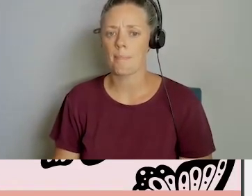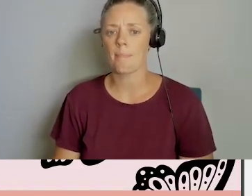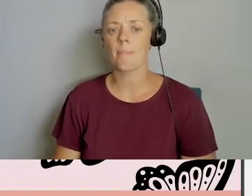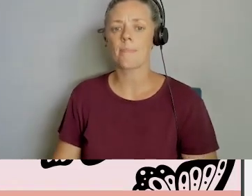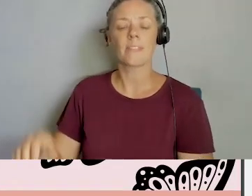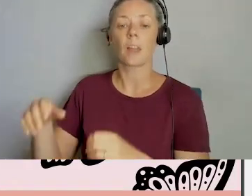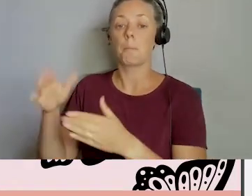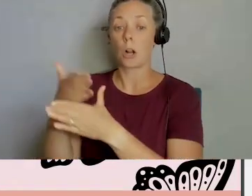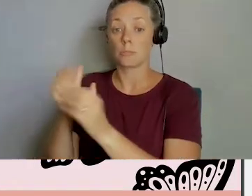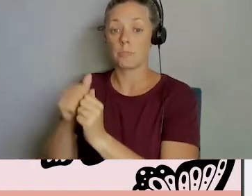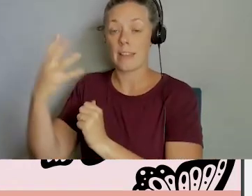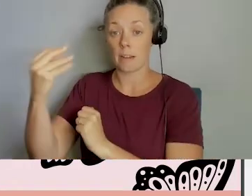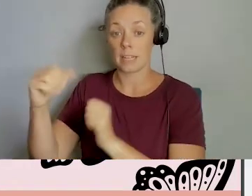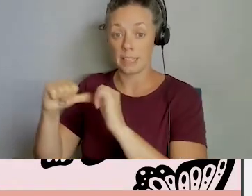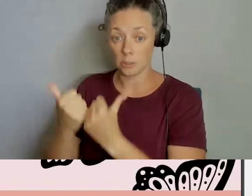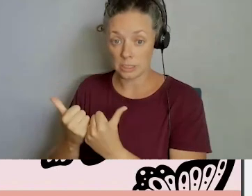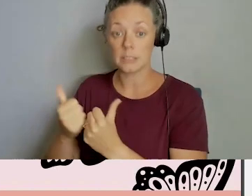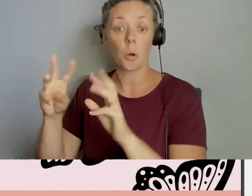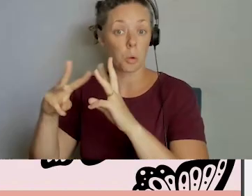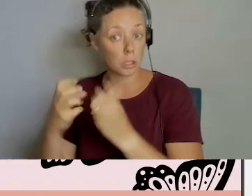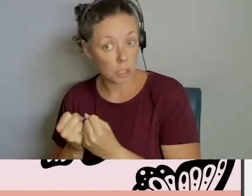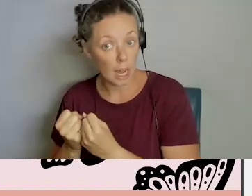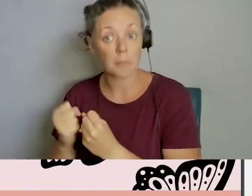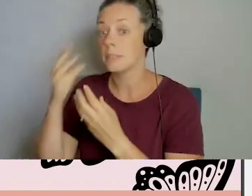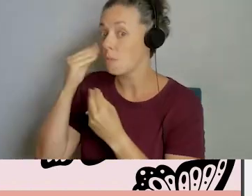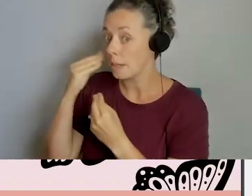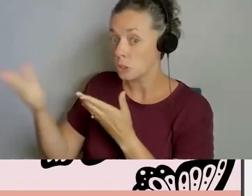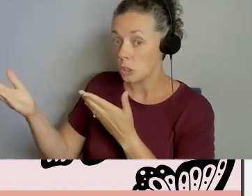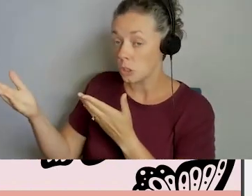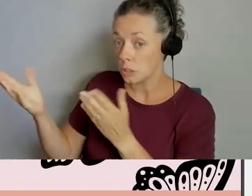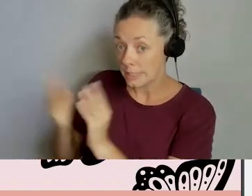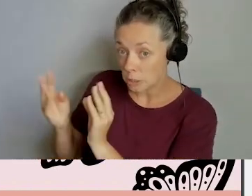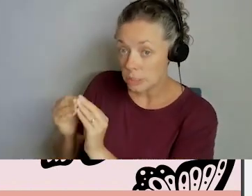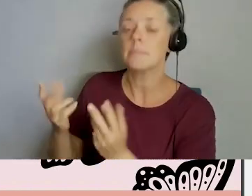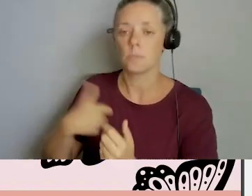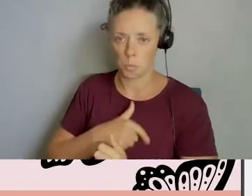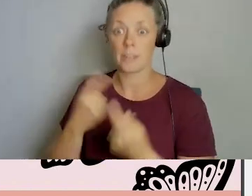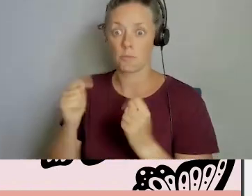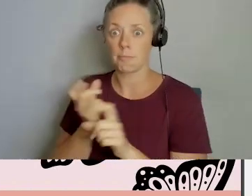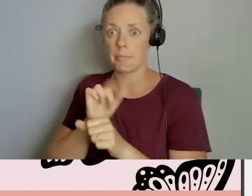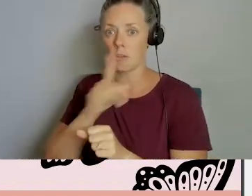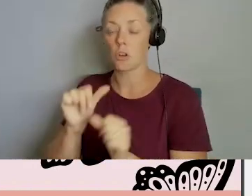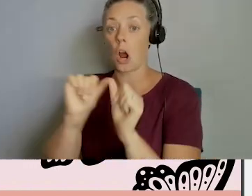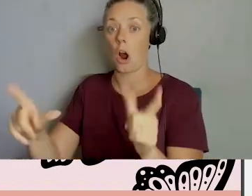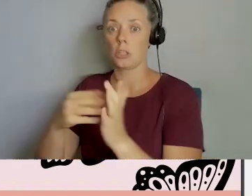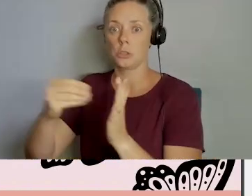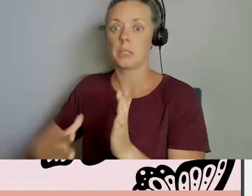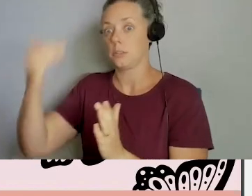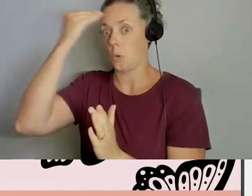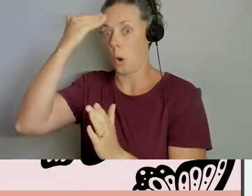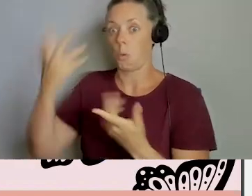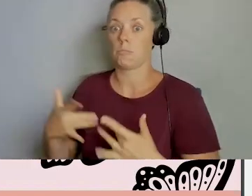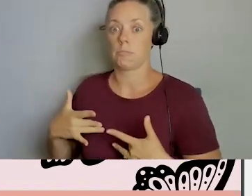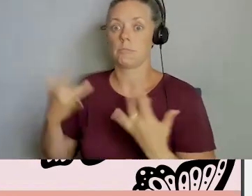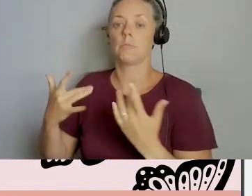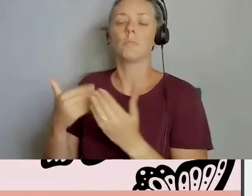and informational sessions. We try to provide and keep the students updated and informed of everything that's going on, whether it be